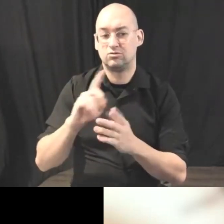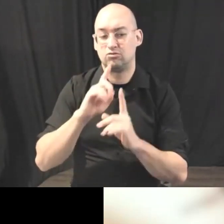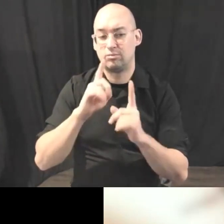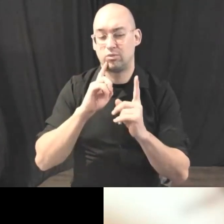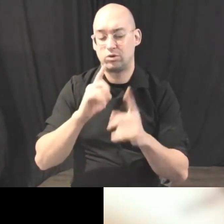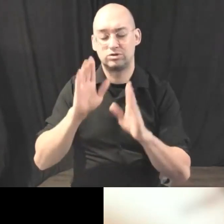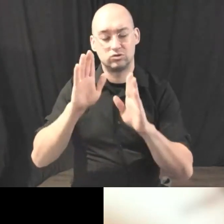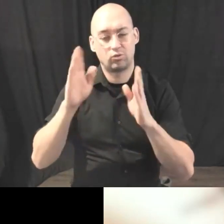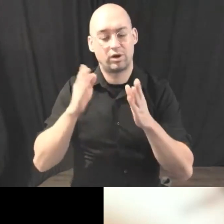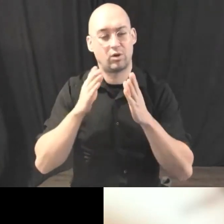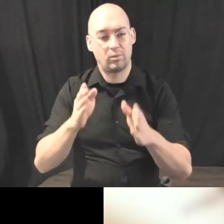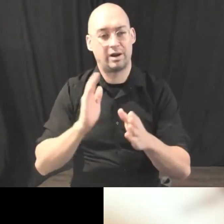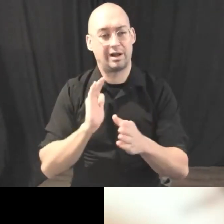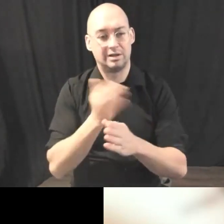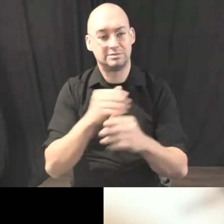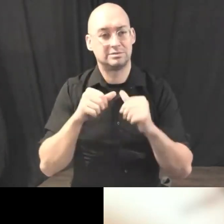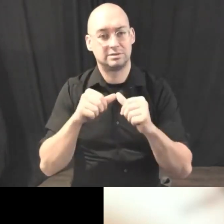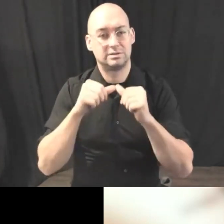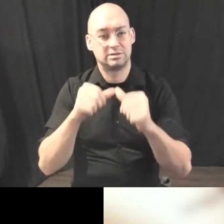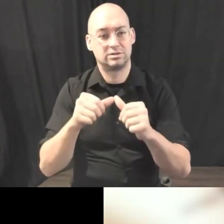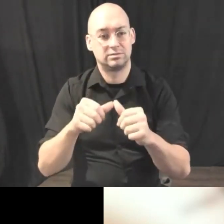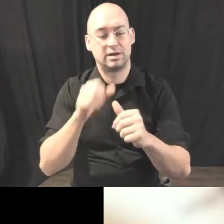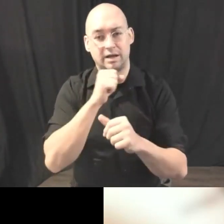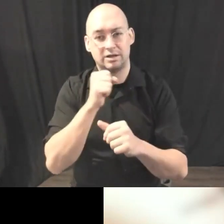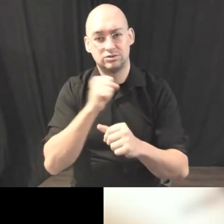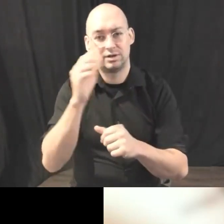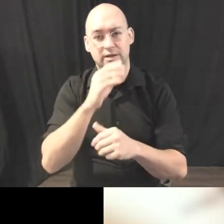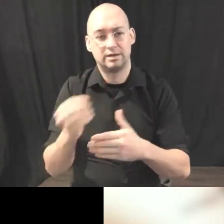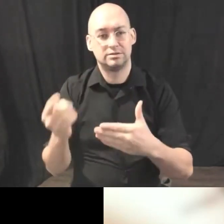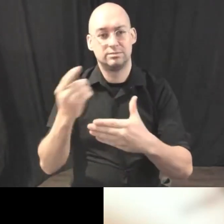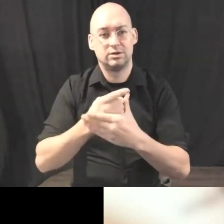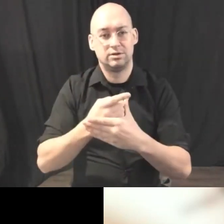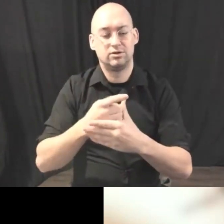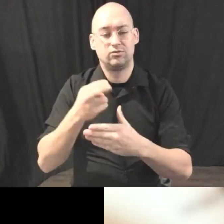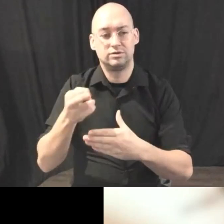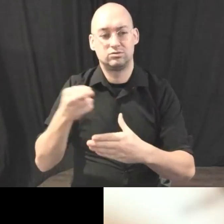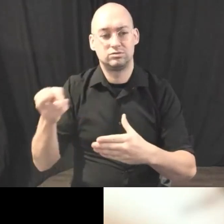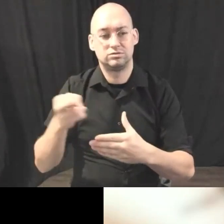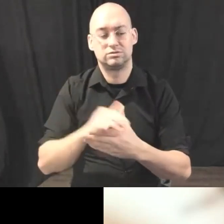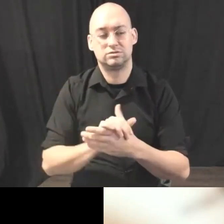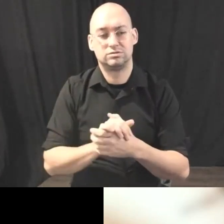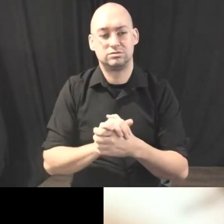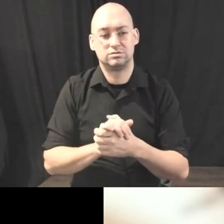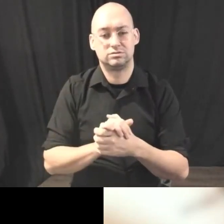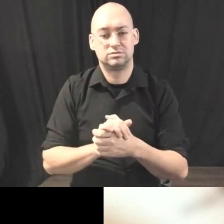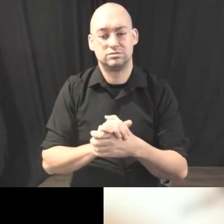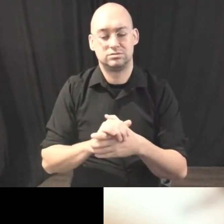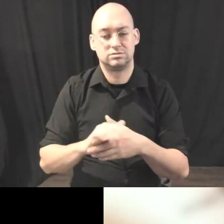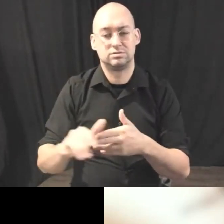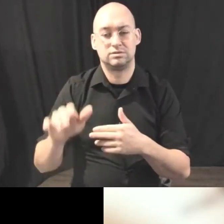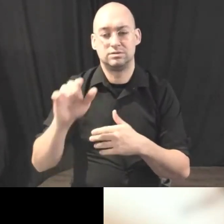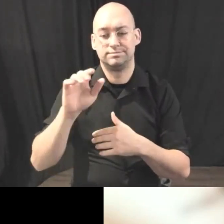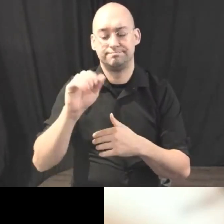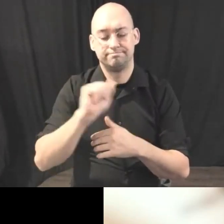to continue to expand aging and disability resource connections. These are all of the things that ADRCs can help